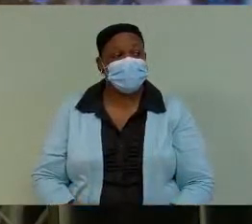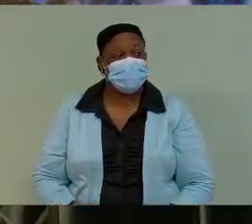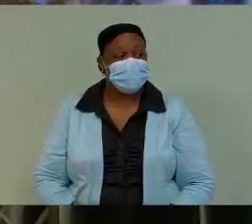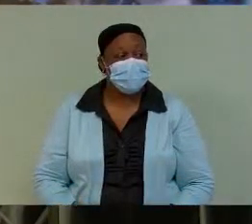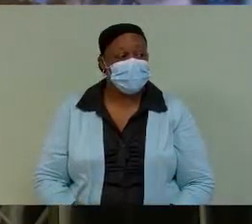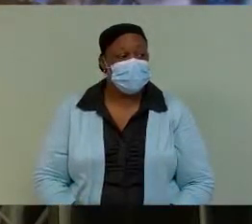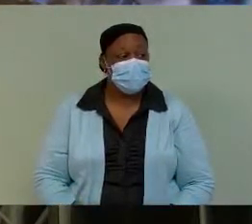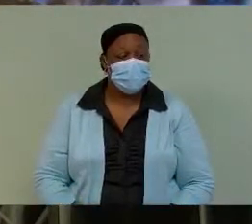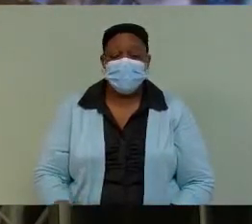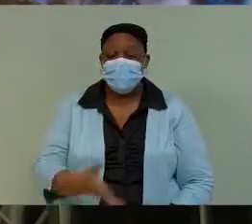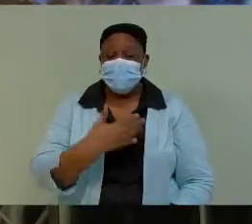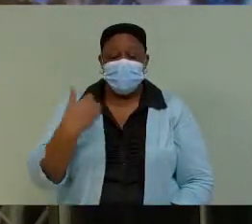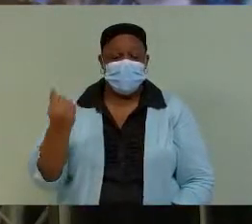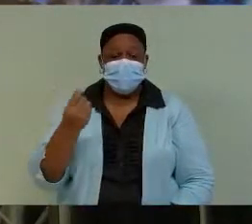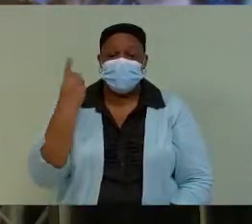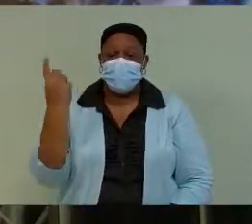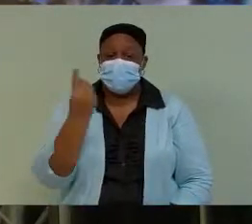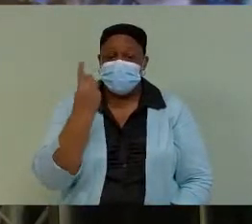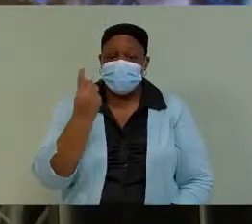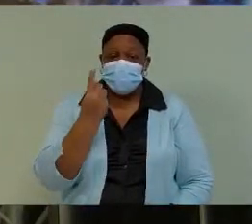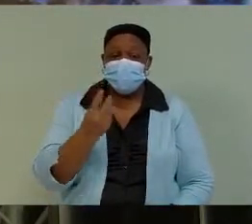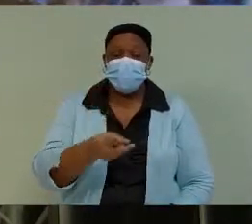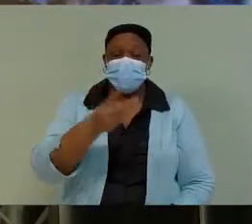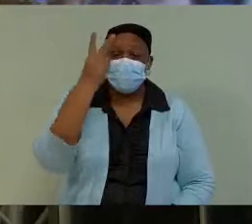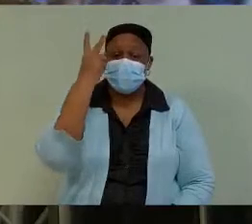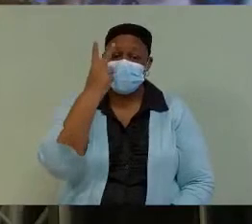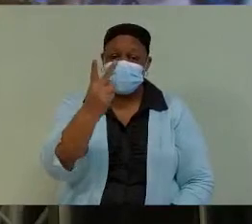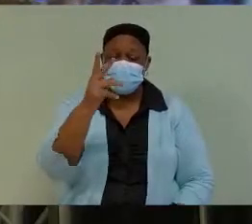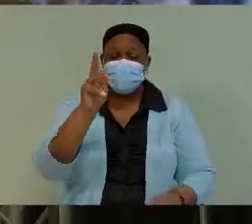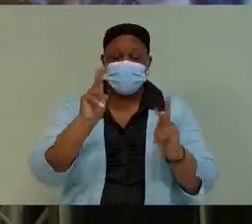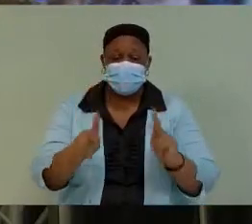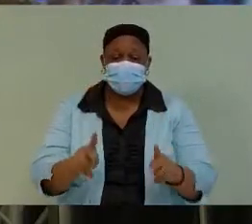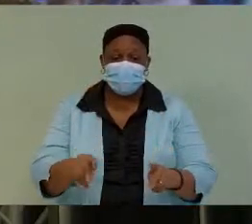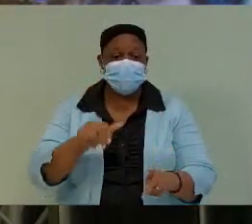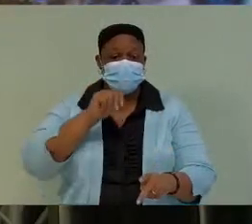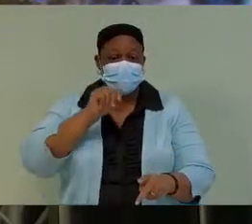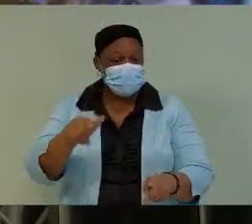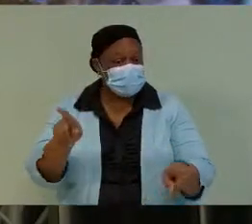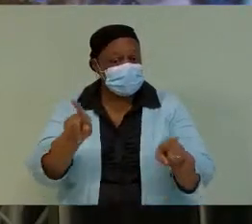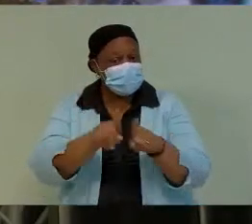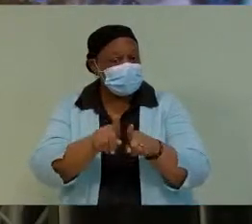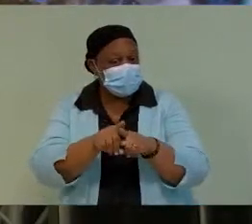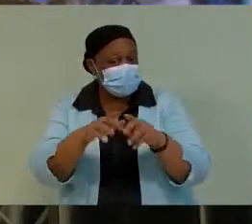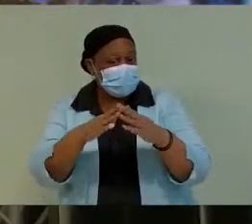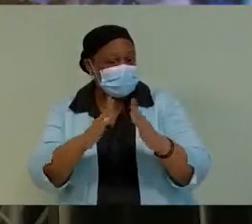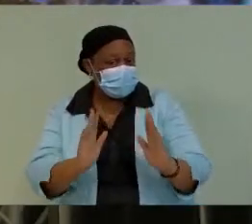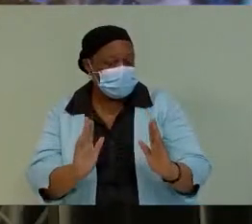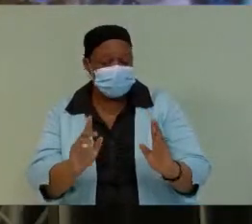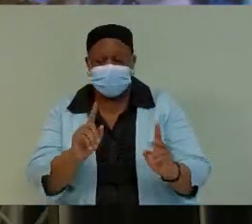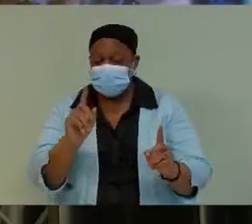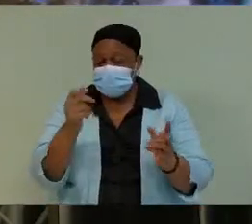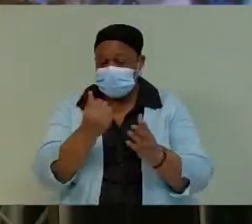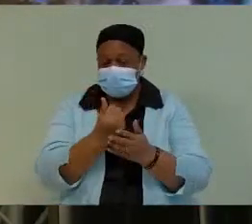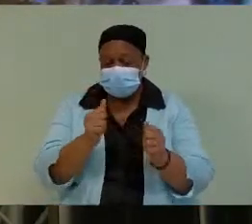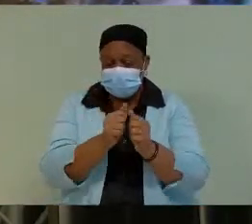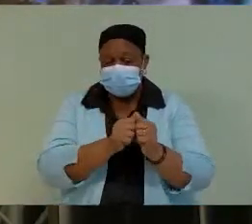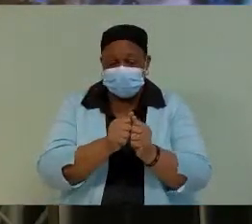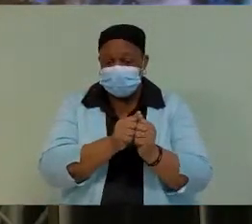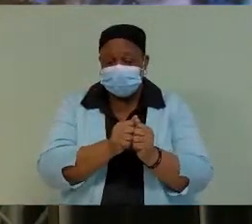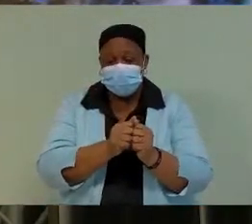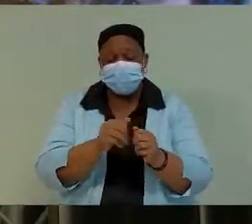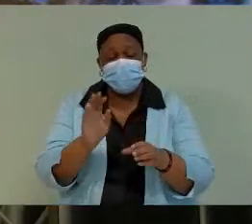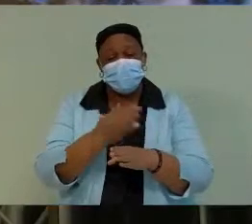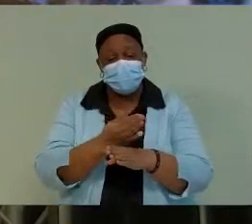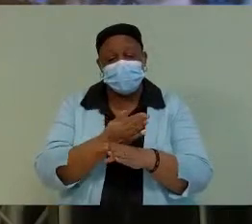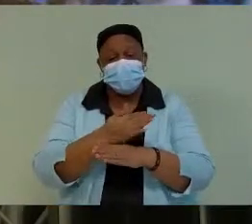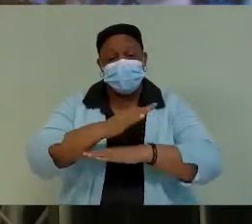and shall be grouped, and no more than 2 persons who are not from the same household shall be grouped together or share a